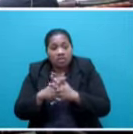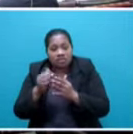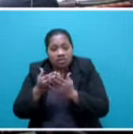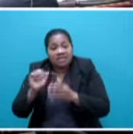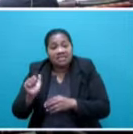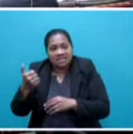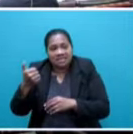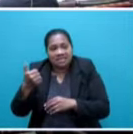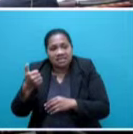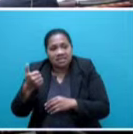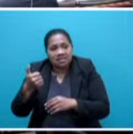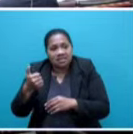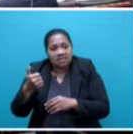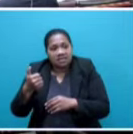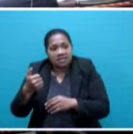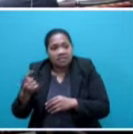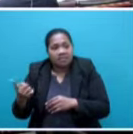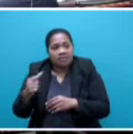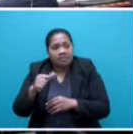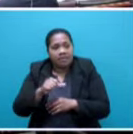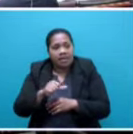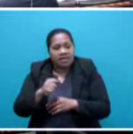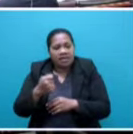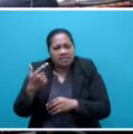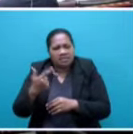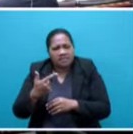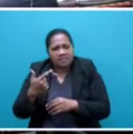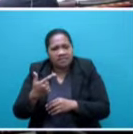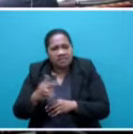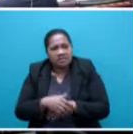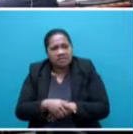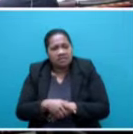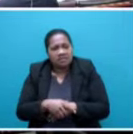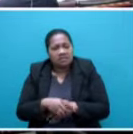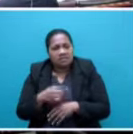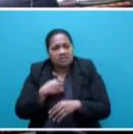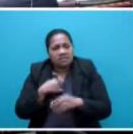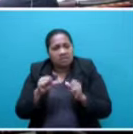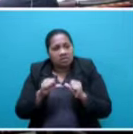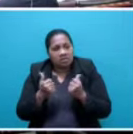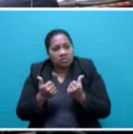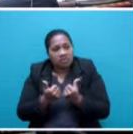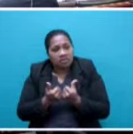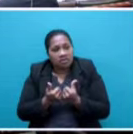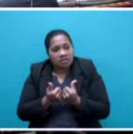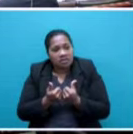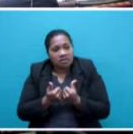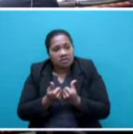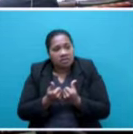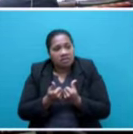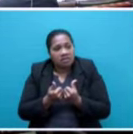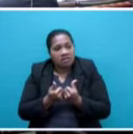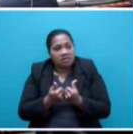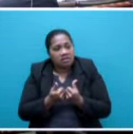17th would be okay. Is that okay? Thank you. I'm quite agreeable to that. It's just that we wanted that week of the 24th free. So if the